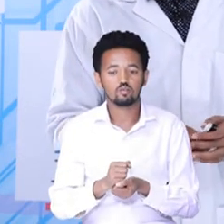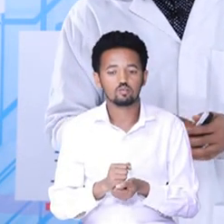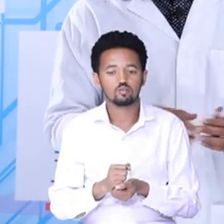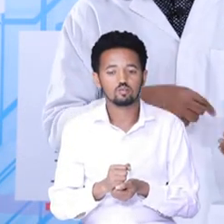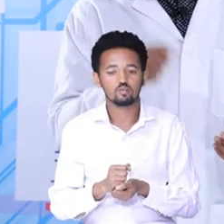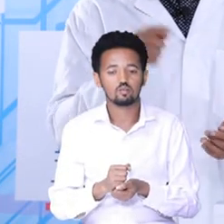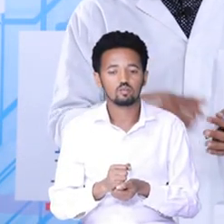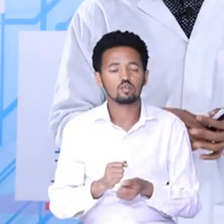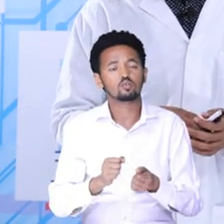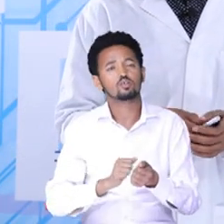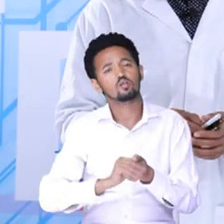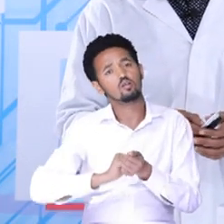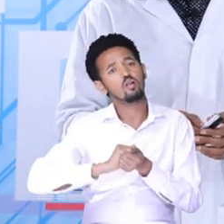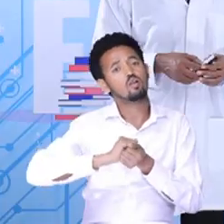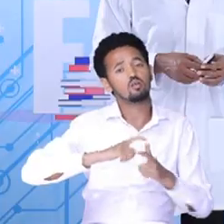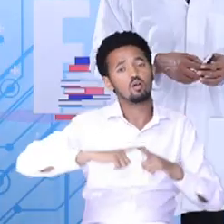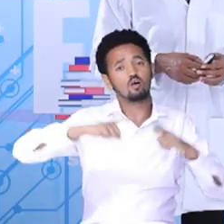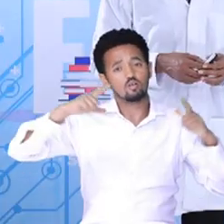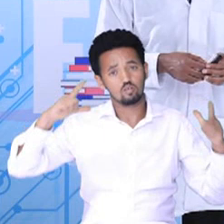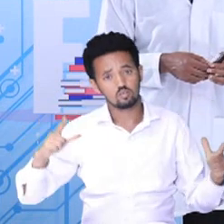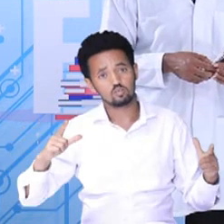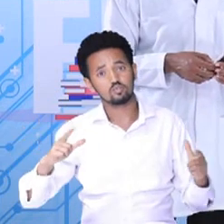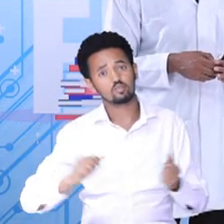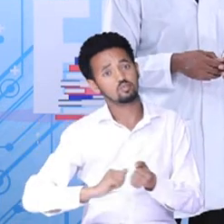relatively long distances.